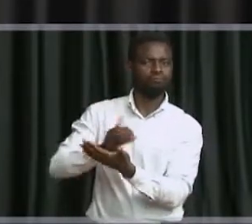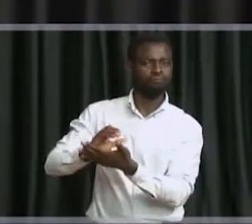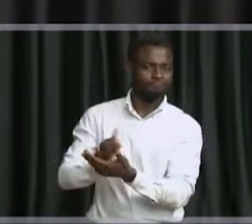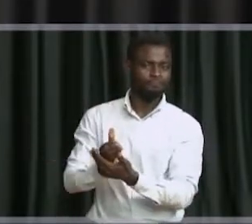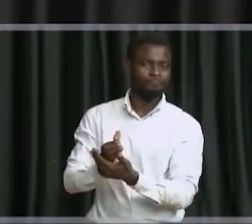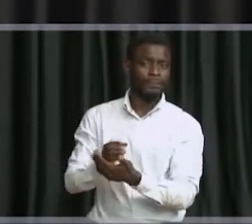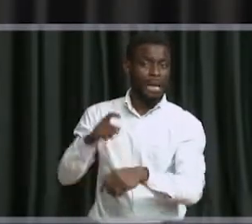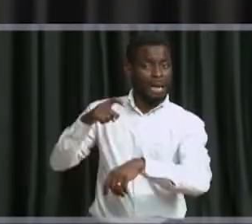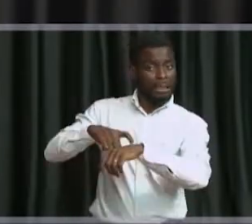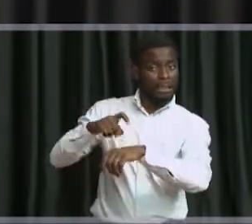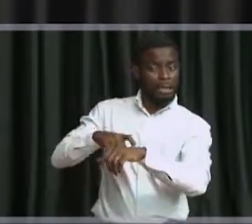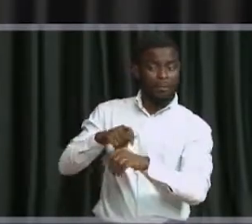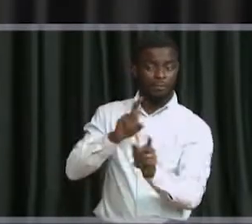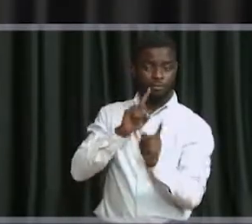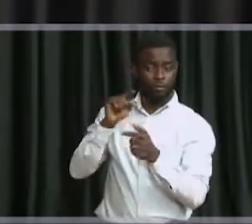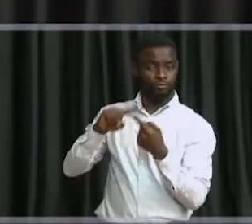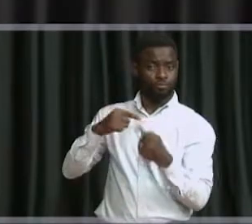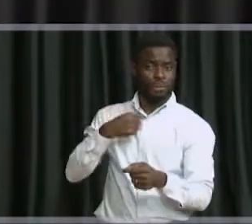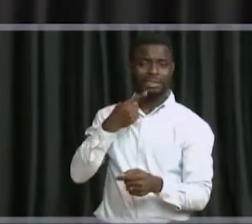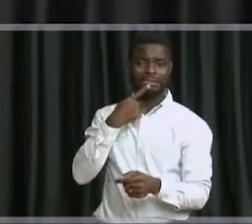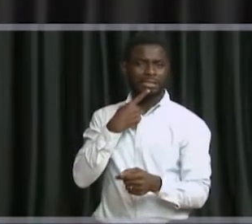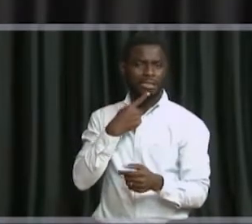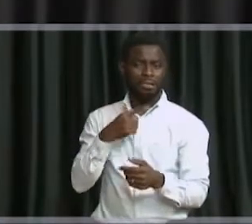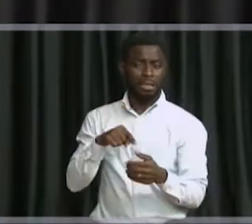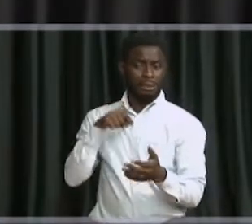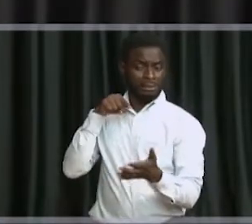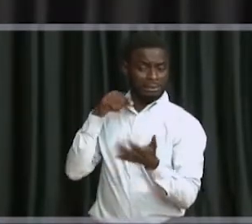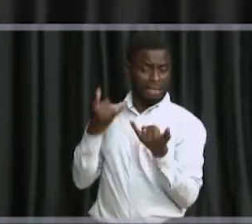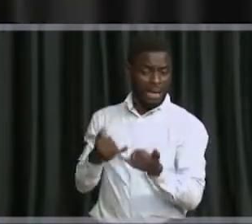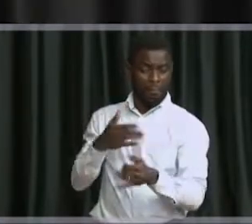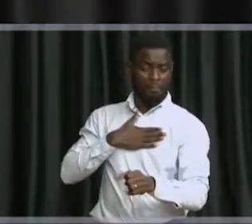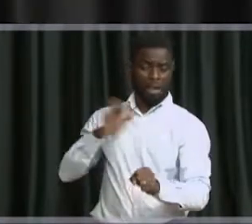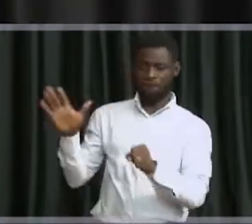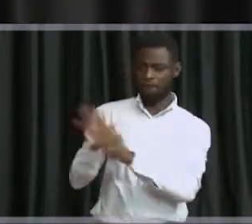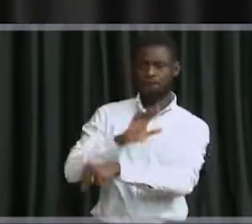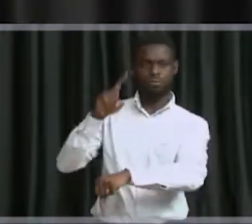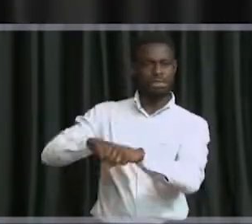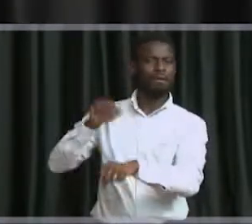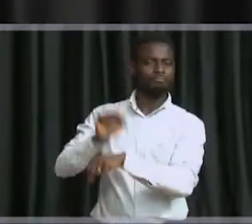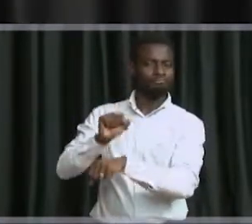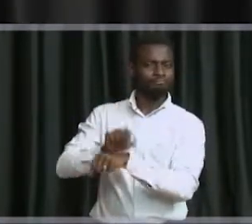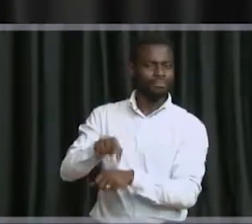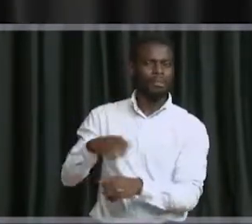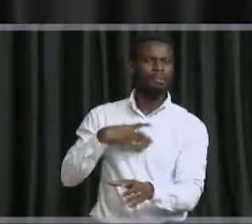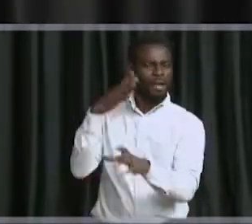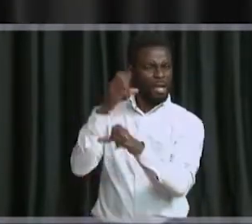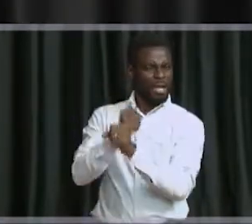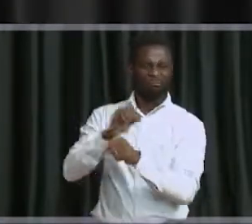will receive a loan then the loan and receive loan.